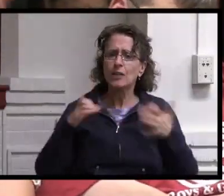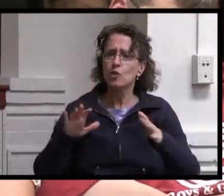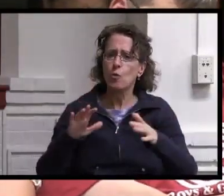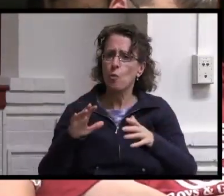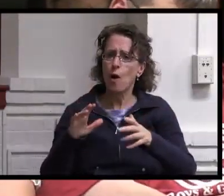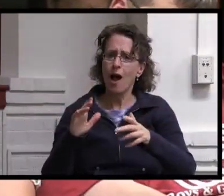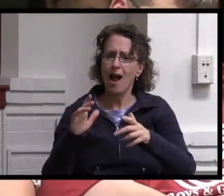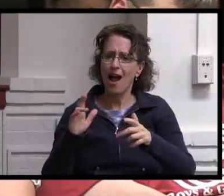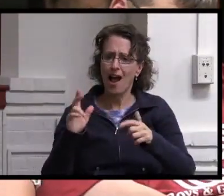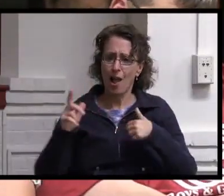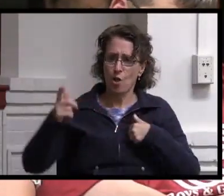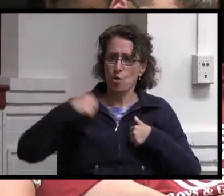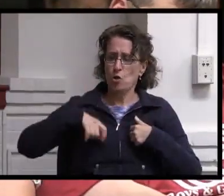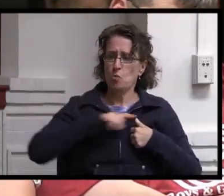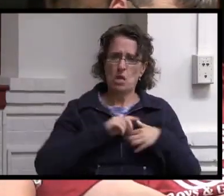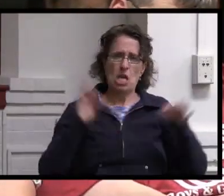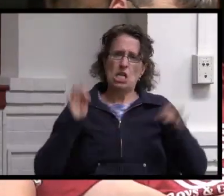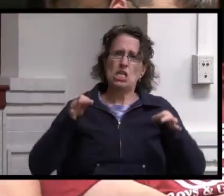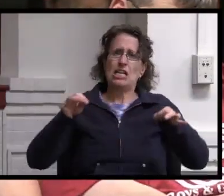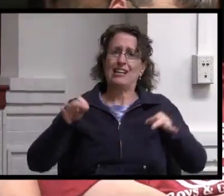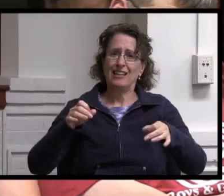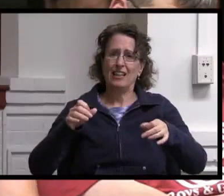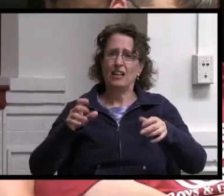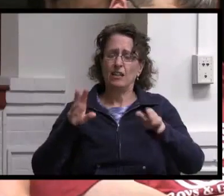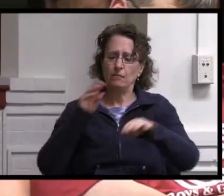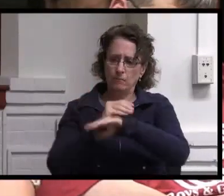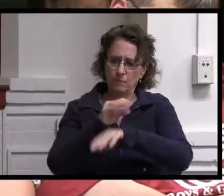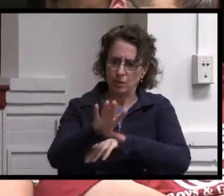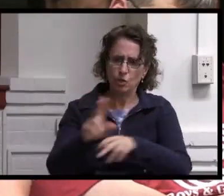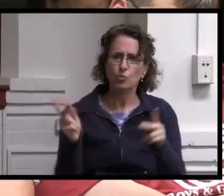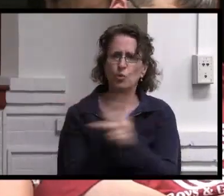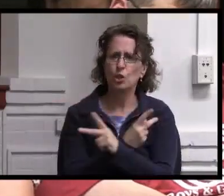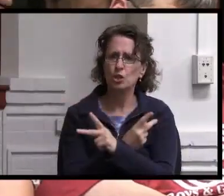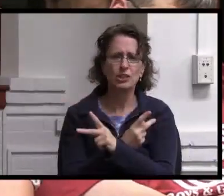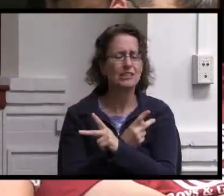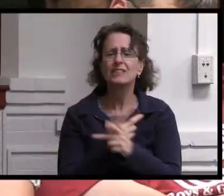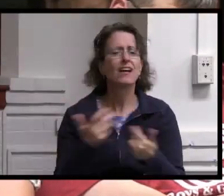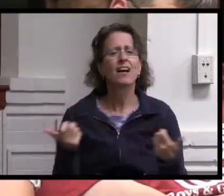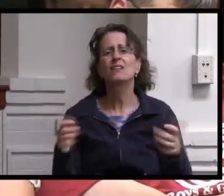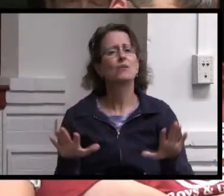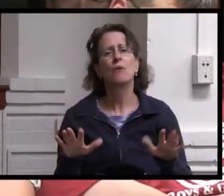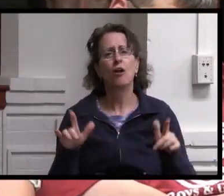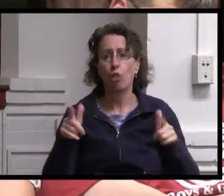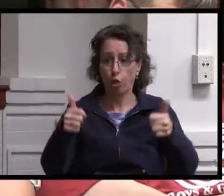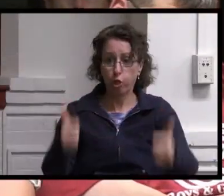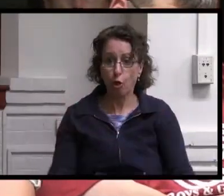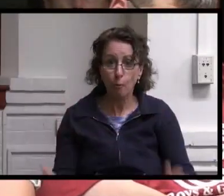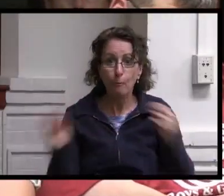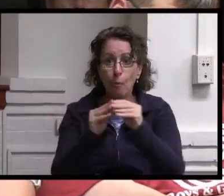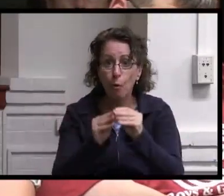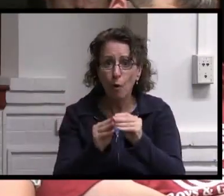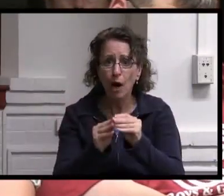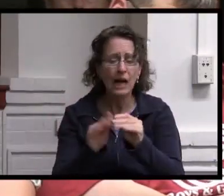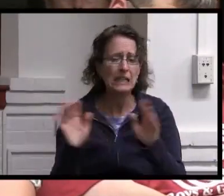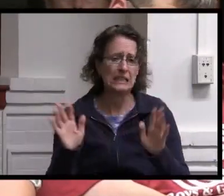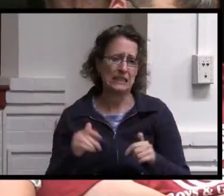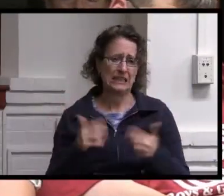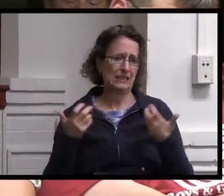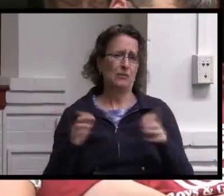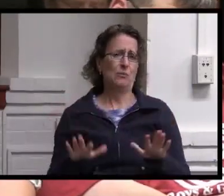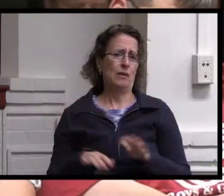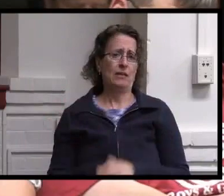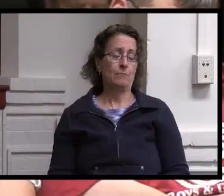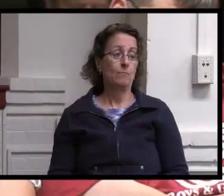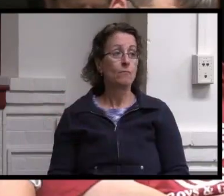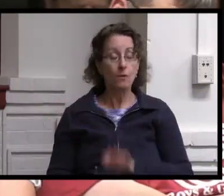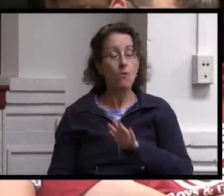And again, I think I missed probably some really good ideas that were presented at the beginning of the conversation. And I want to just say I'm really impressed with the community